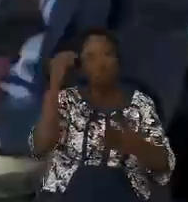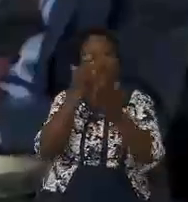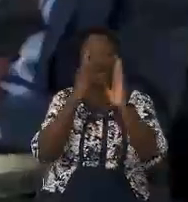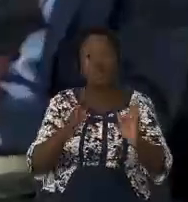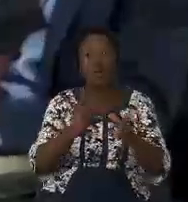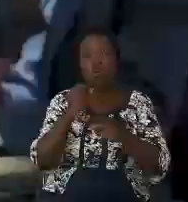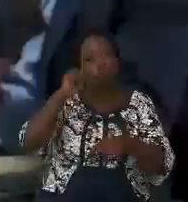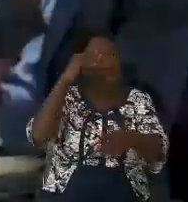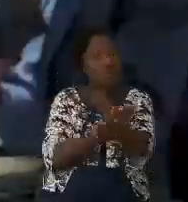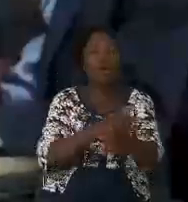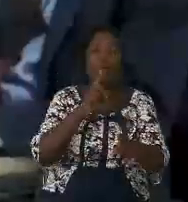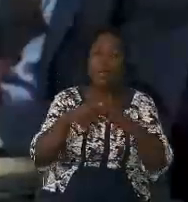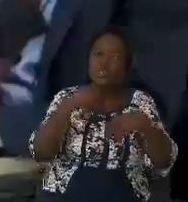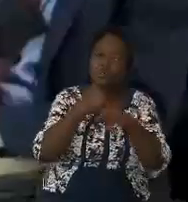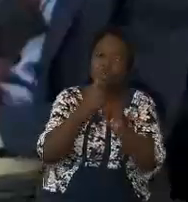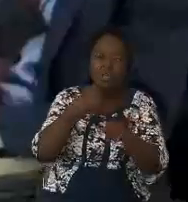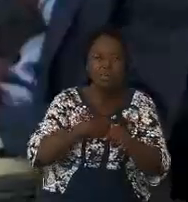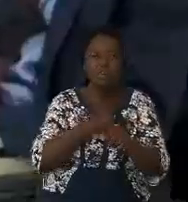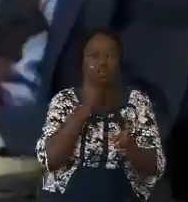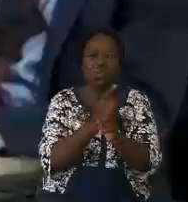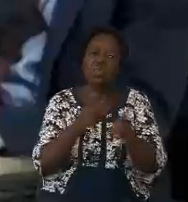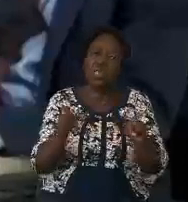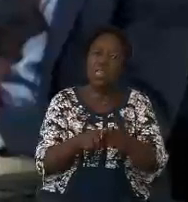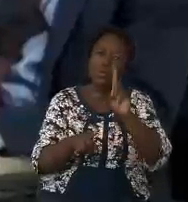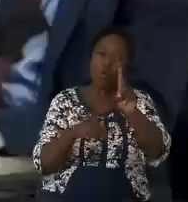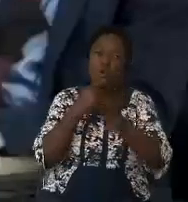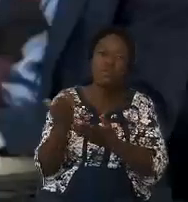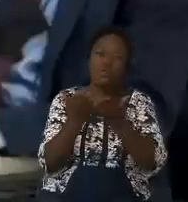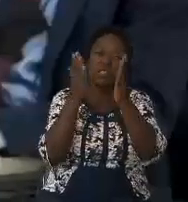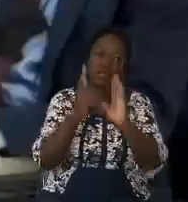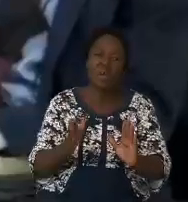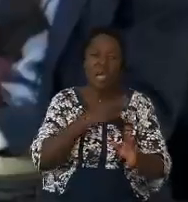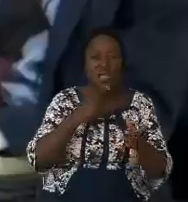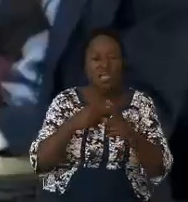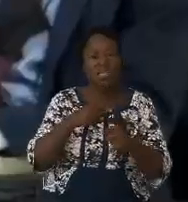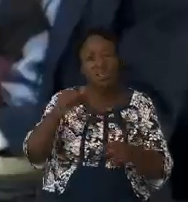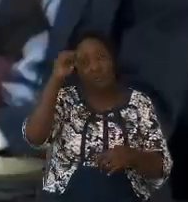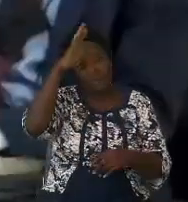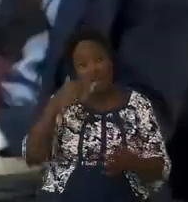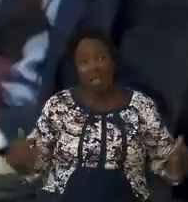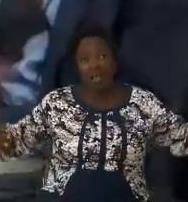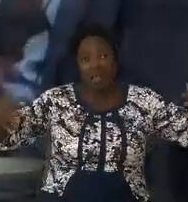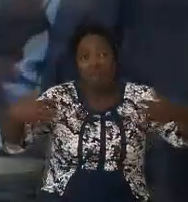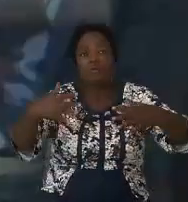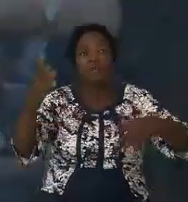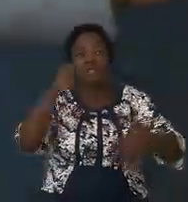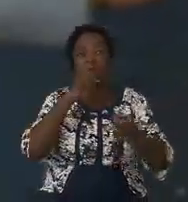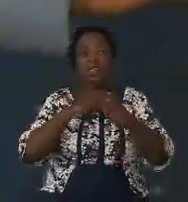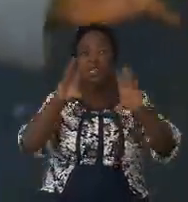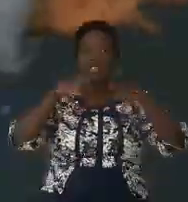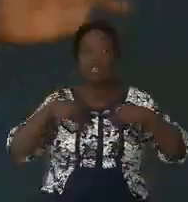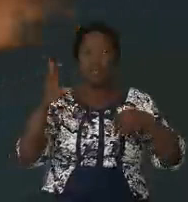worthy to be your servant, your son. Make me as one of your hired servants. And the